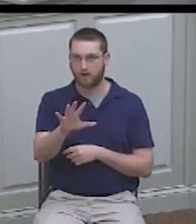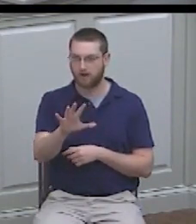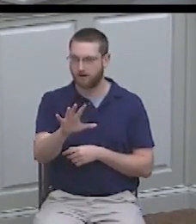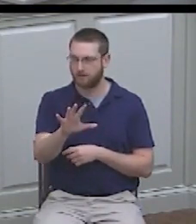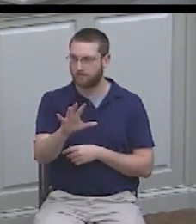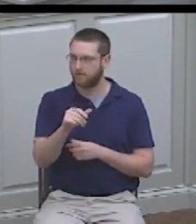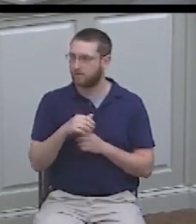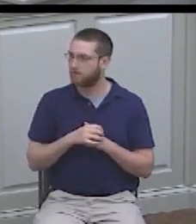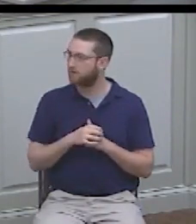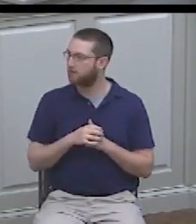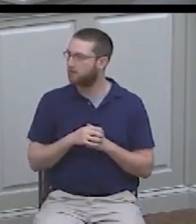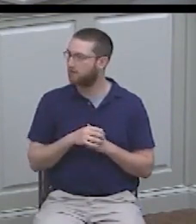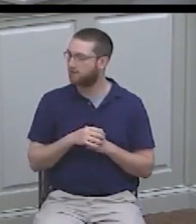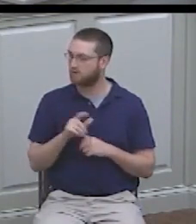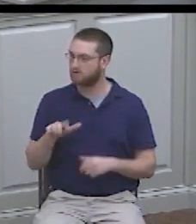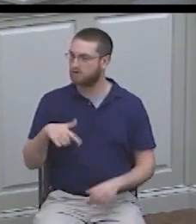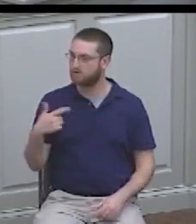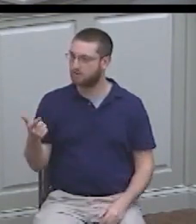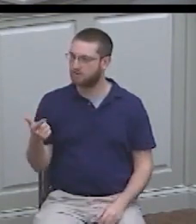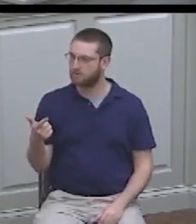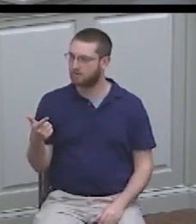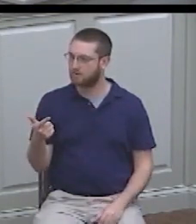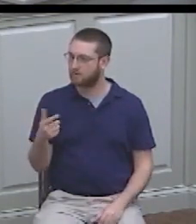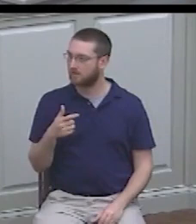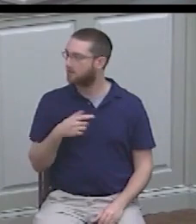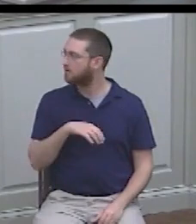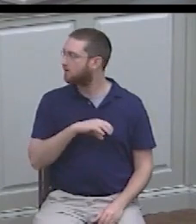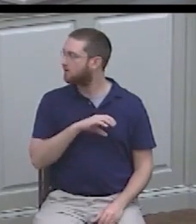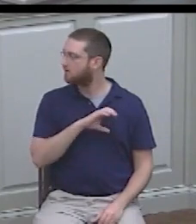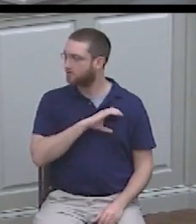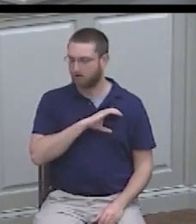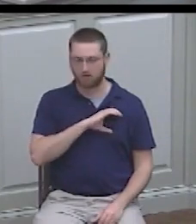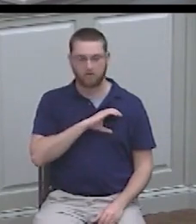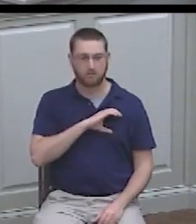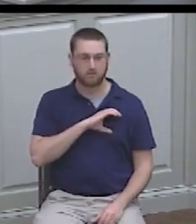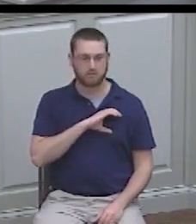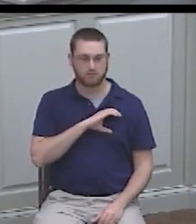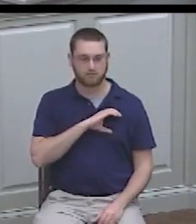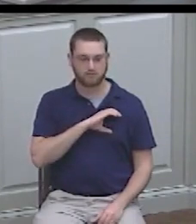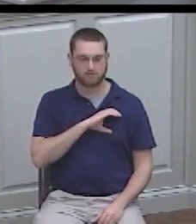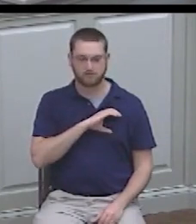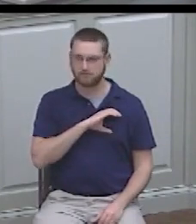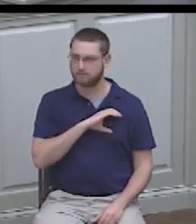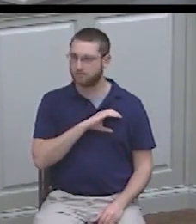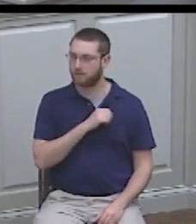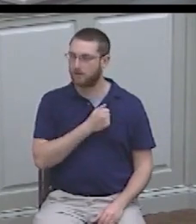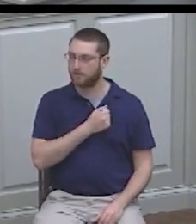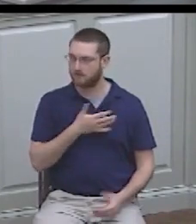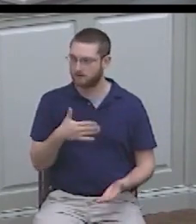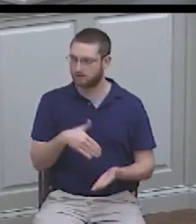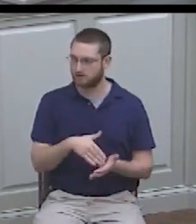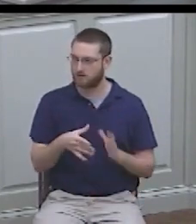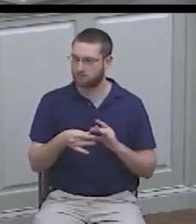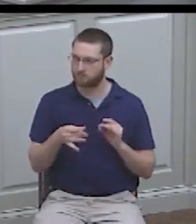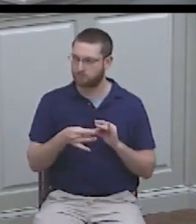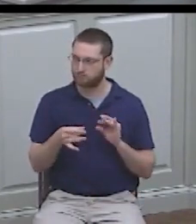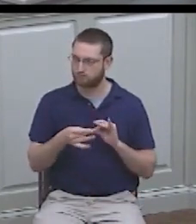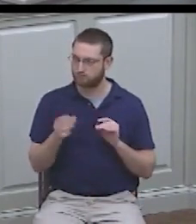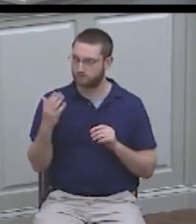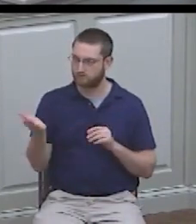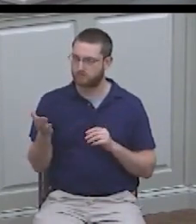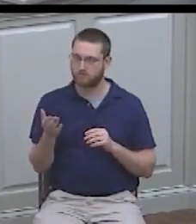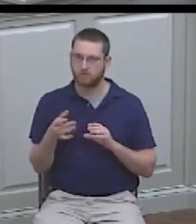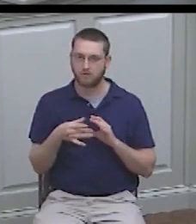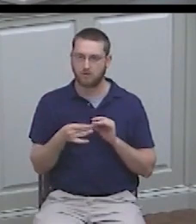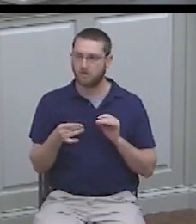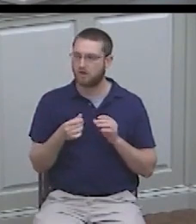2017-032705. Thank you, Commissioner Atkins. Is there a second? Go ahead. Second, Commissioner Cottle. Yes, Mr. Atkins. I'd like